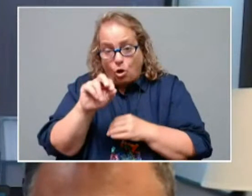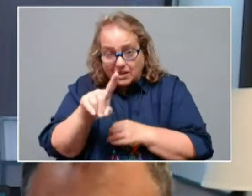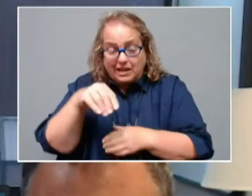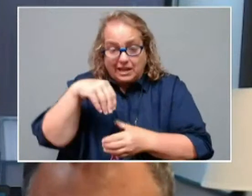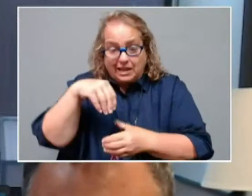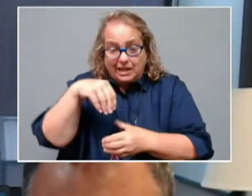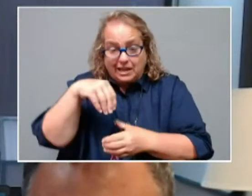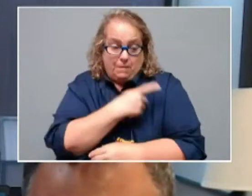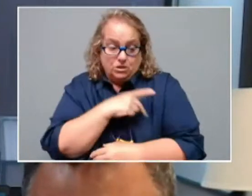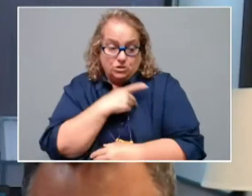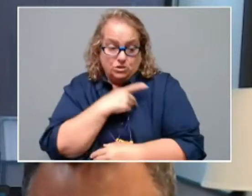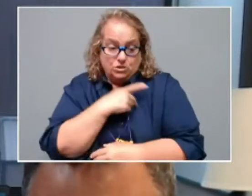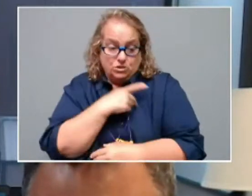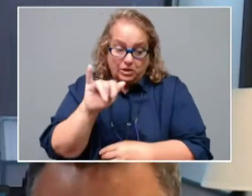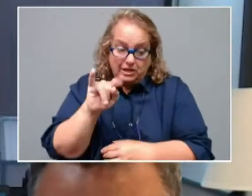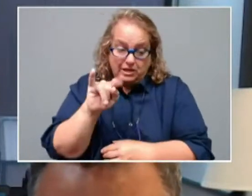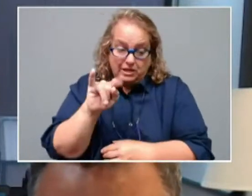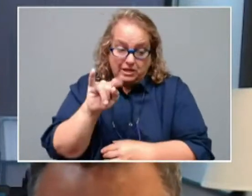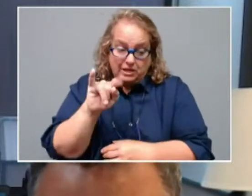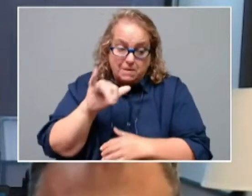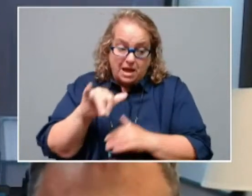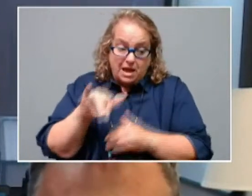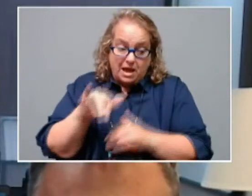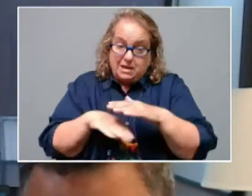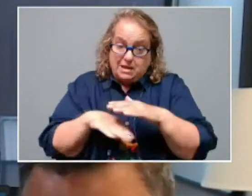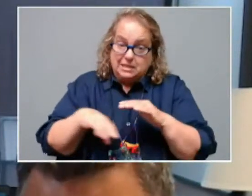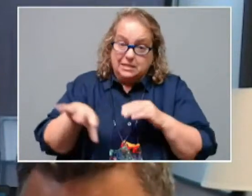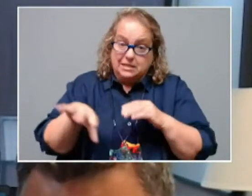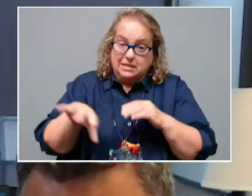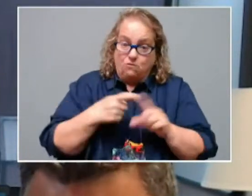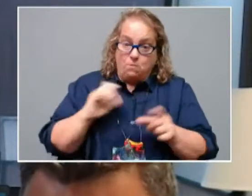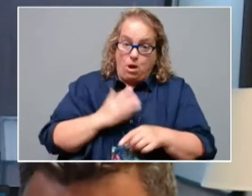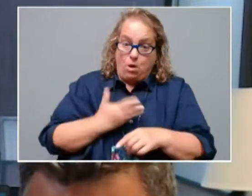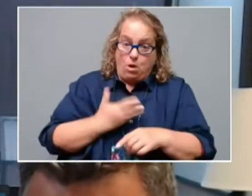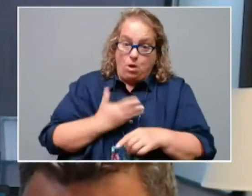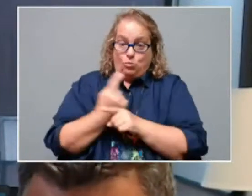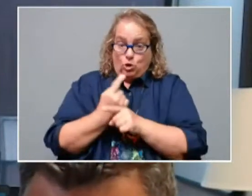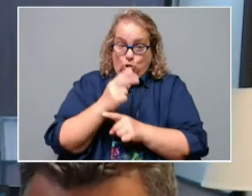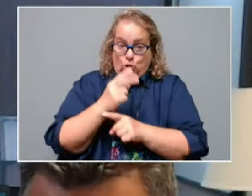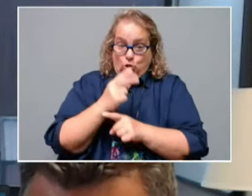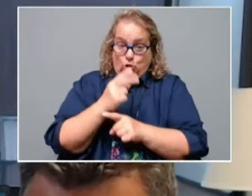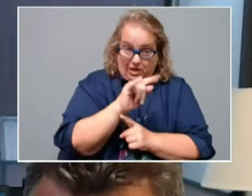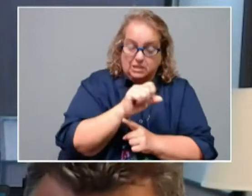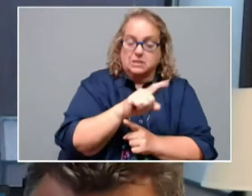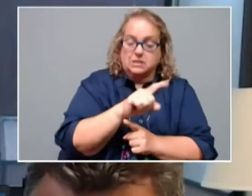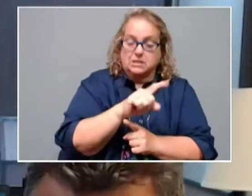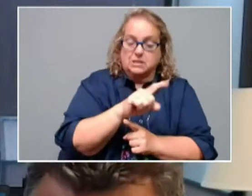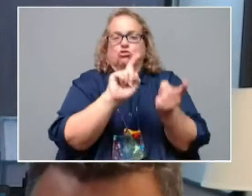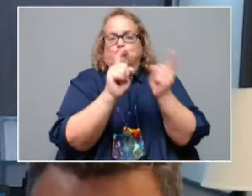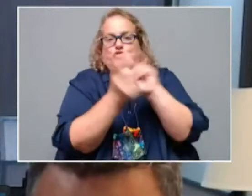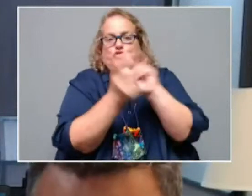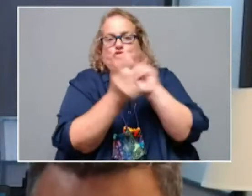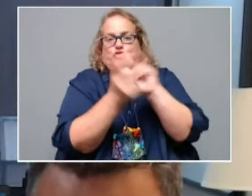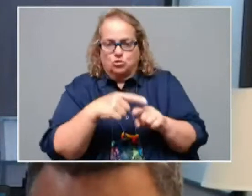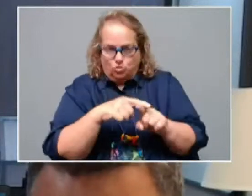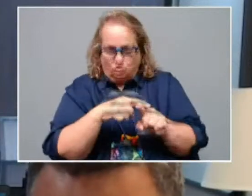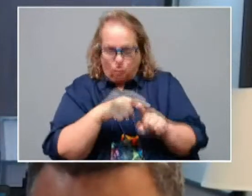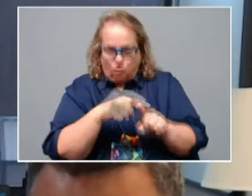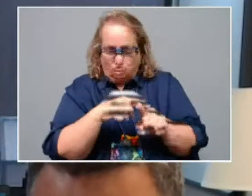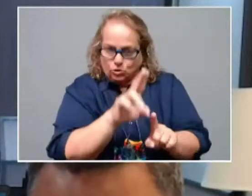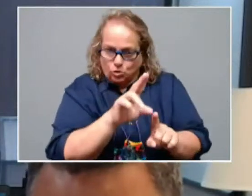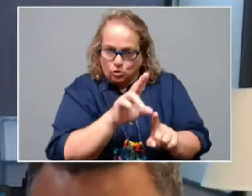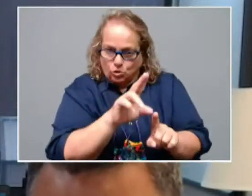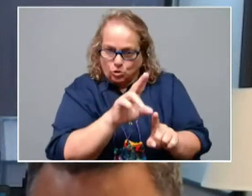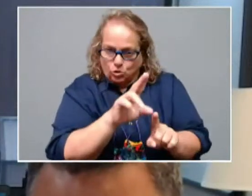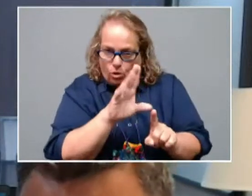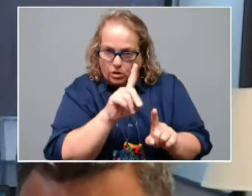units by basically taking from our regular units and creating them into isolation wards. We've made the very